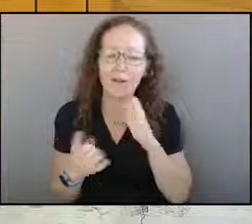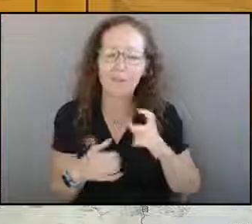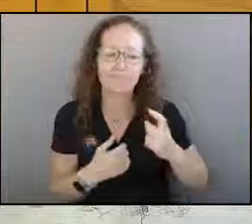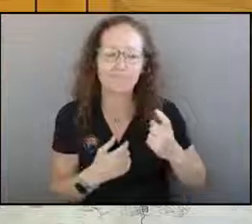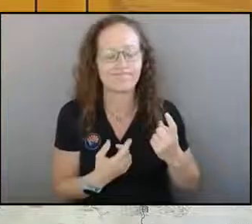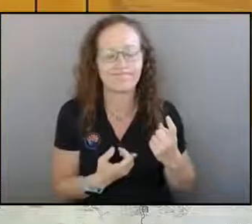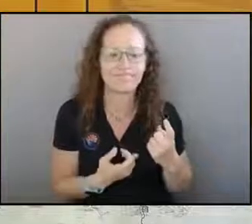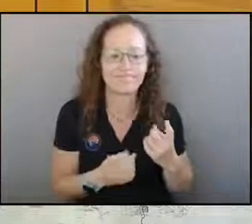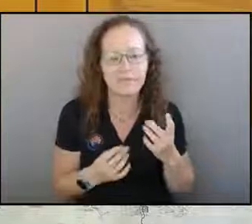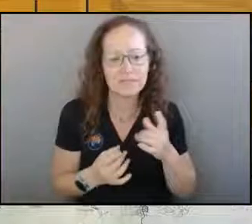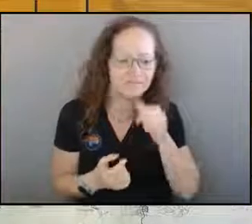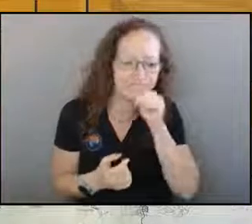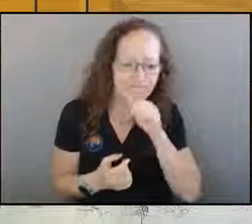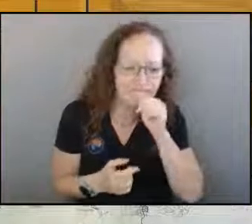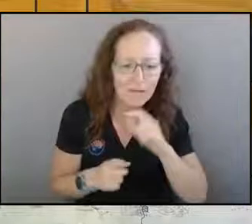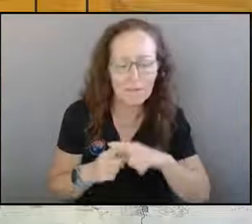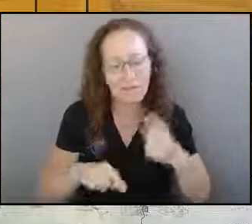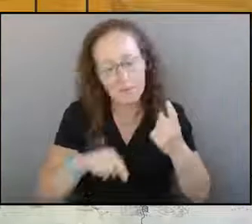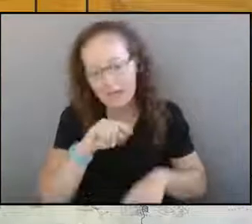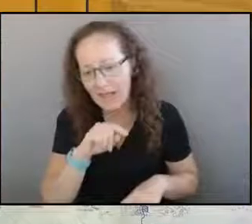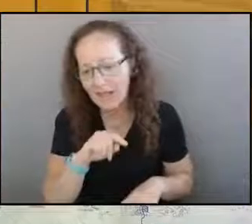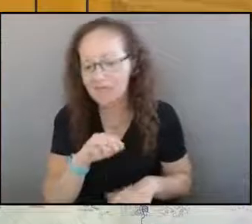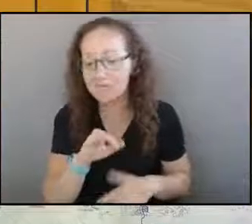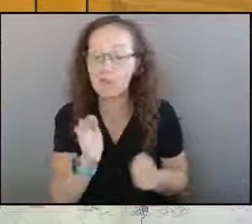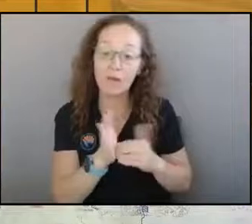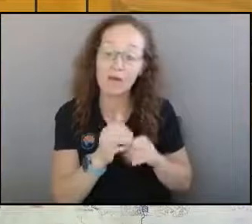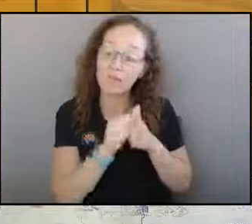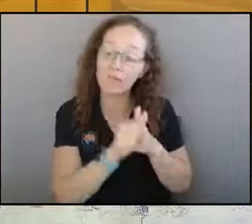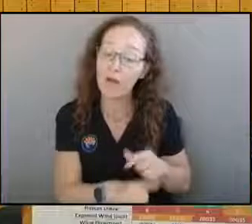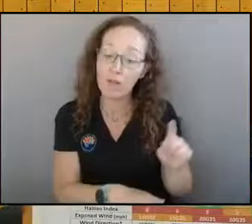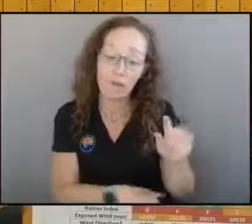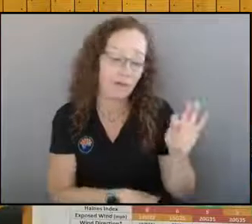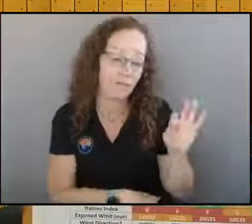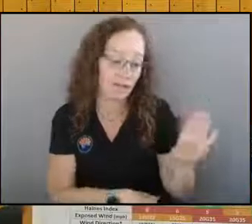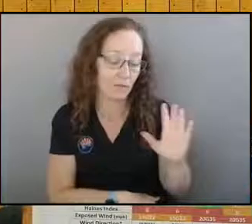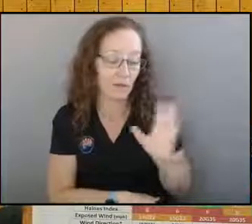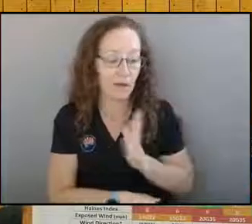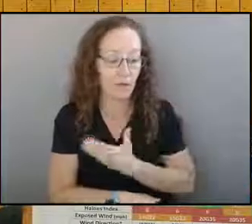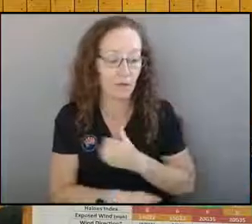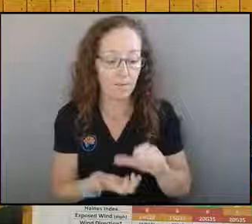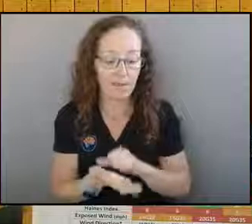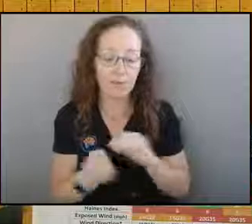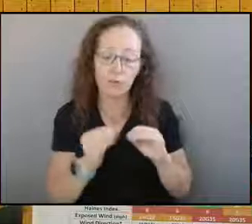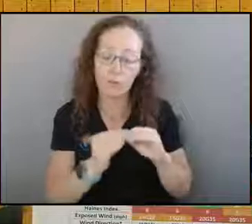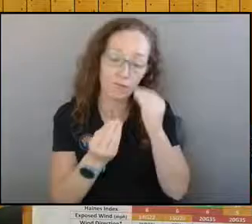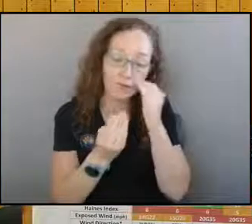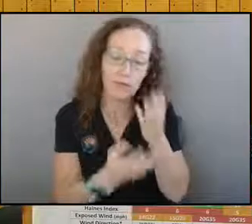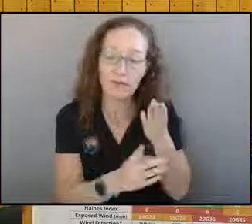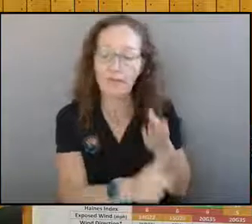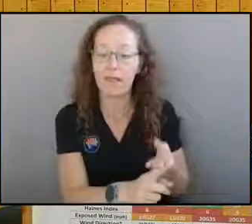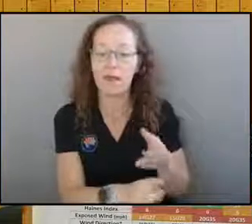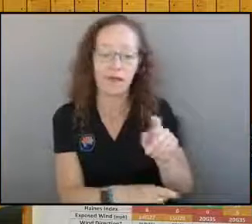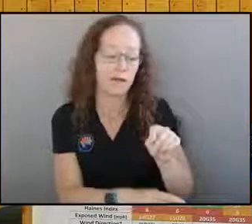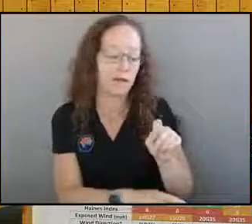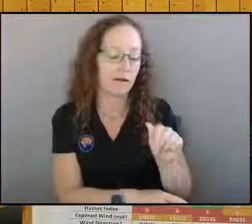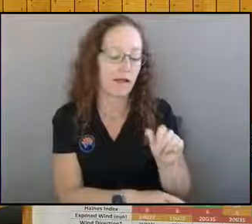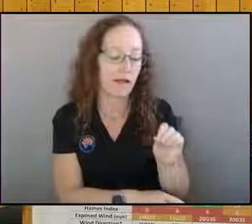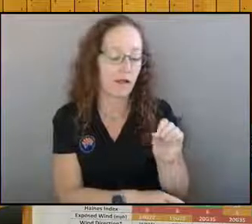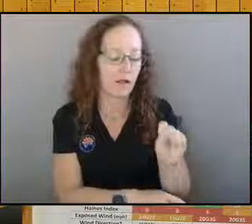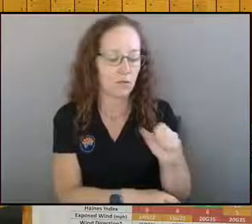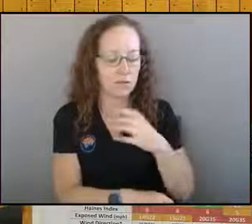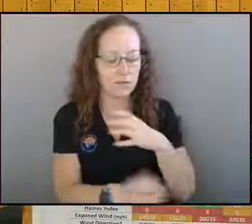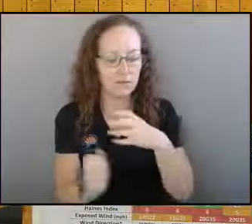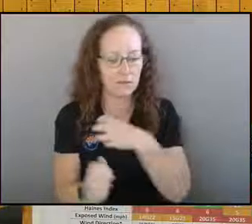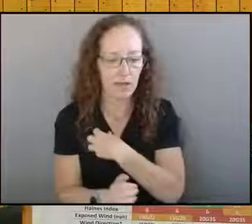Again, follow us on Facebook for additional information. Taos County Sheriff's Office, Santa Fe National Forest, Hermit Peak,